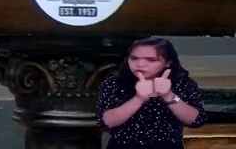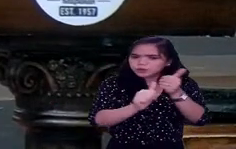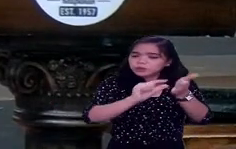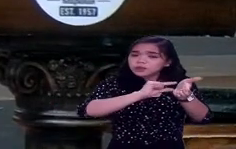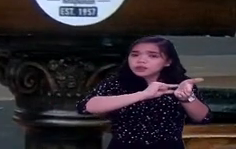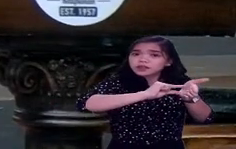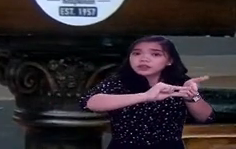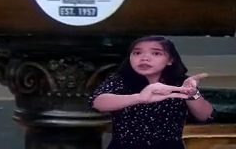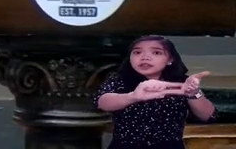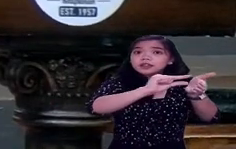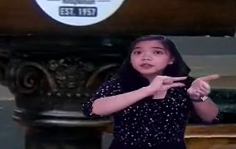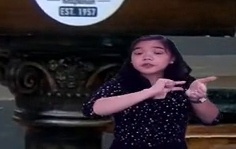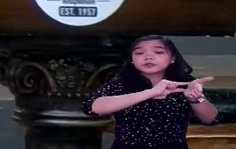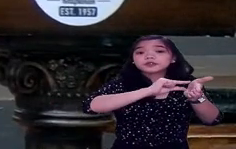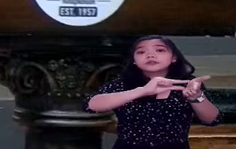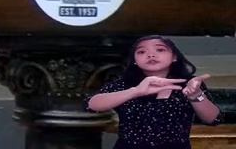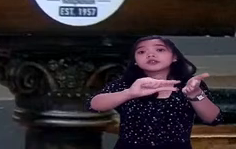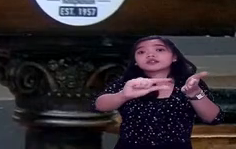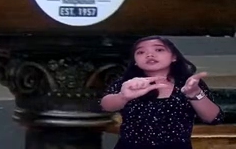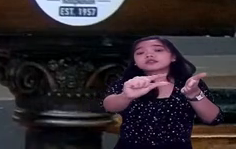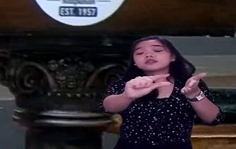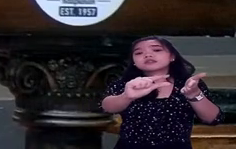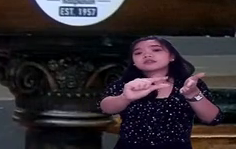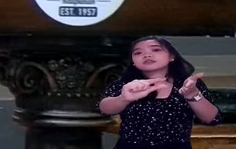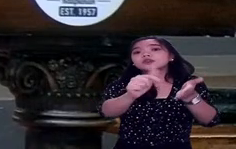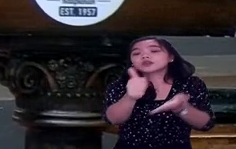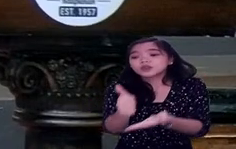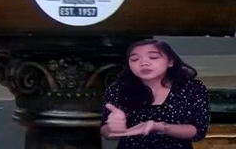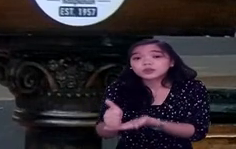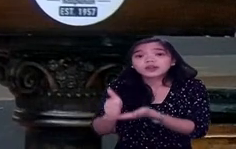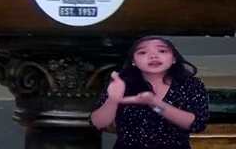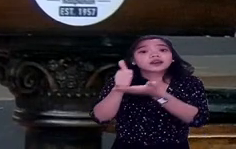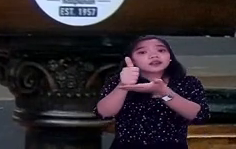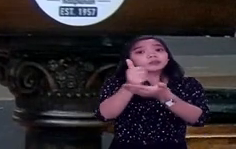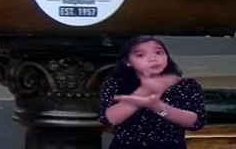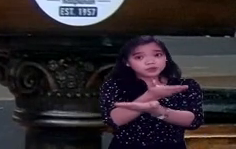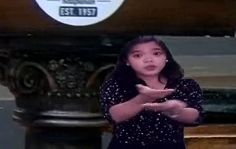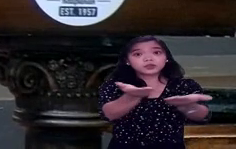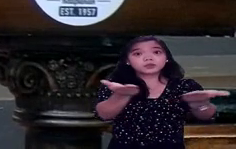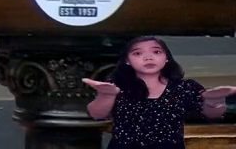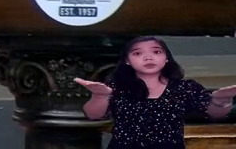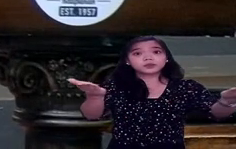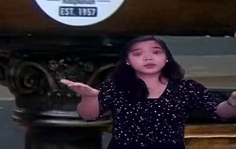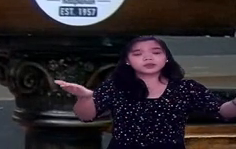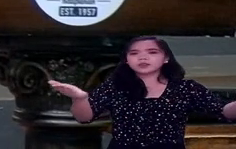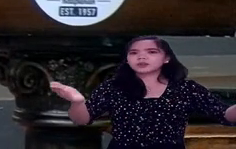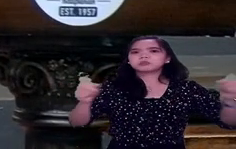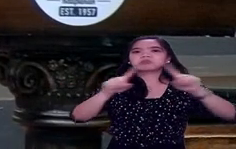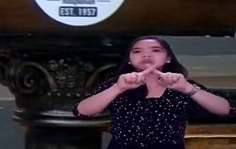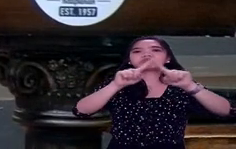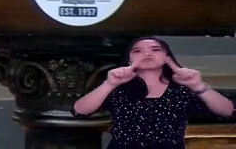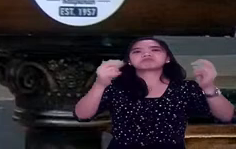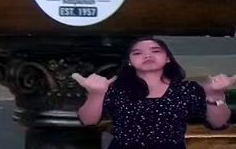you knew every voice to get you through.